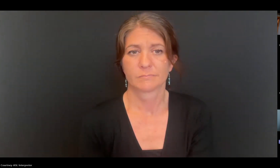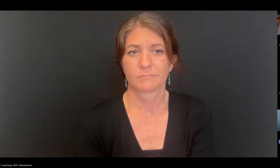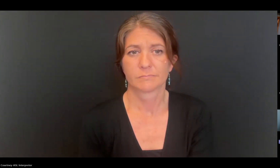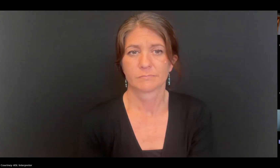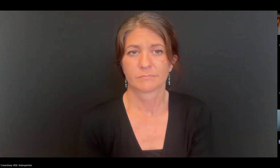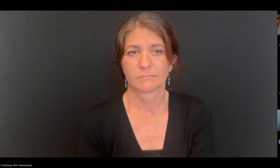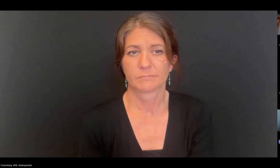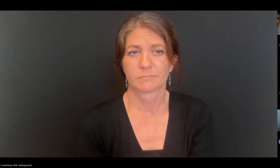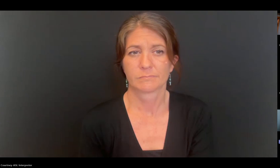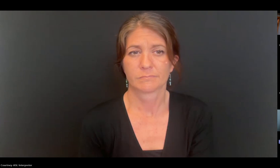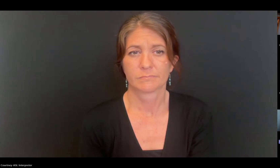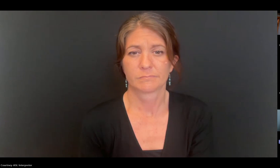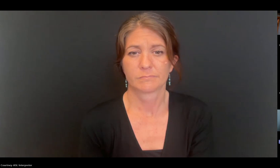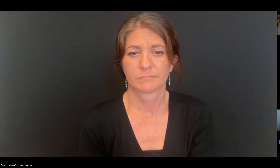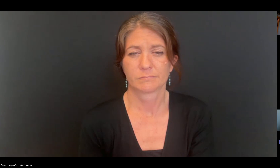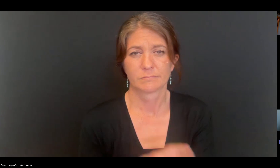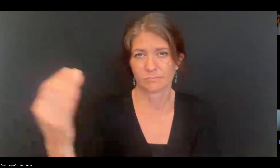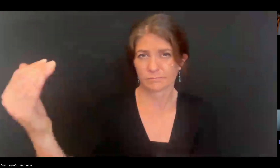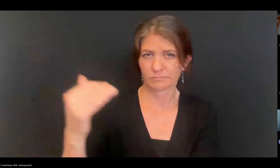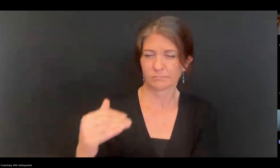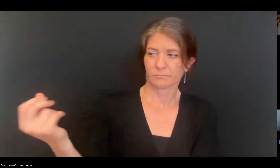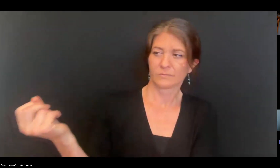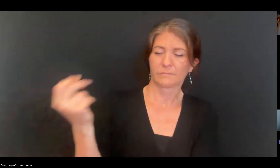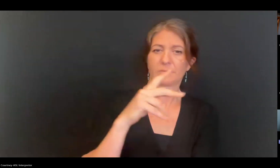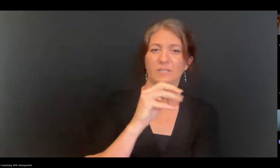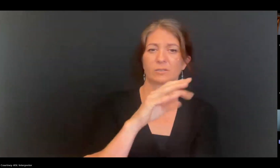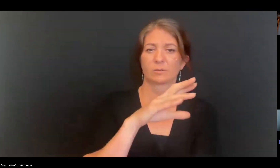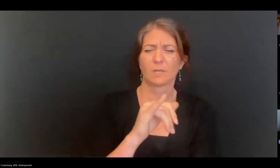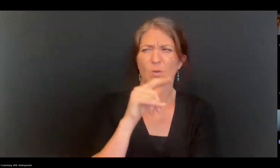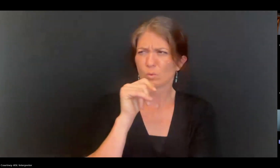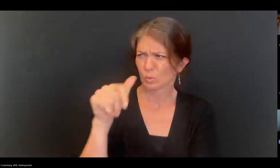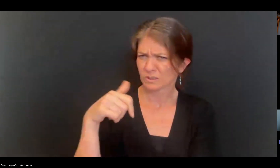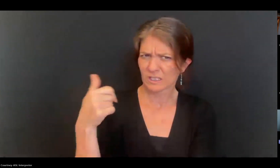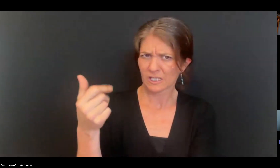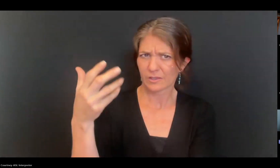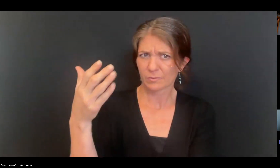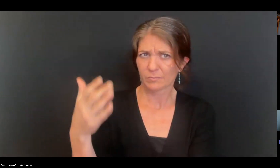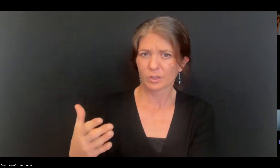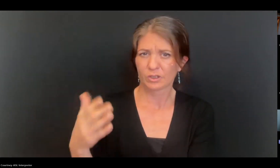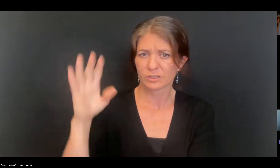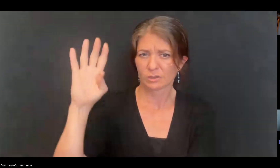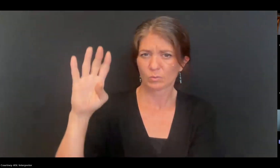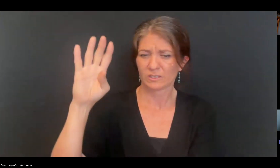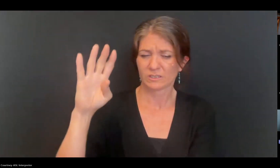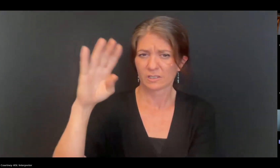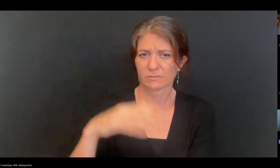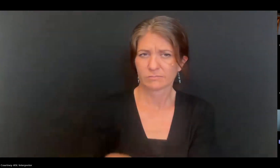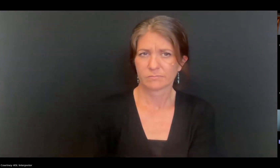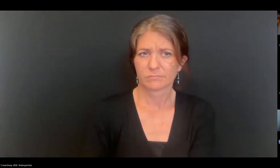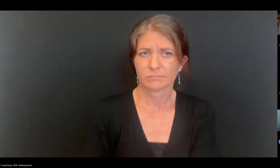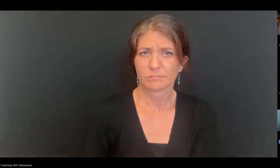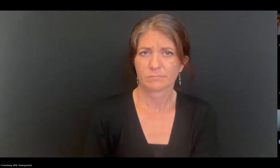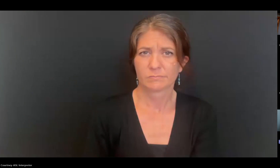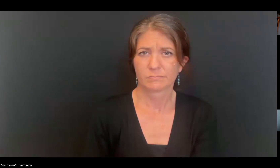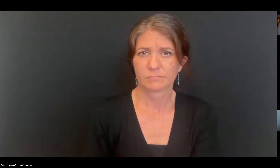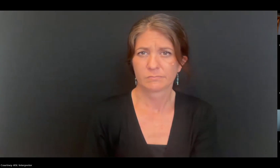We'll go on to the next person and come back to Mary. Who was the other person who had their hand up? If you want to come off mute and ask your